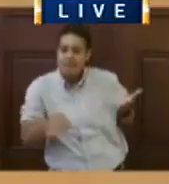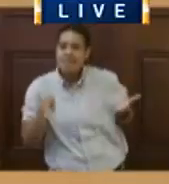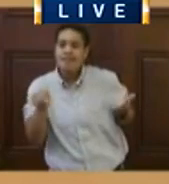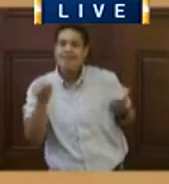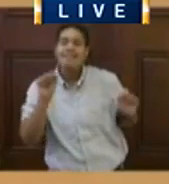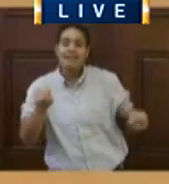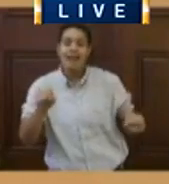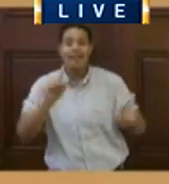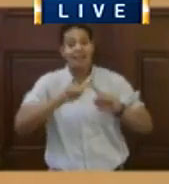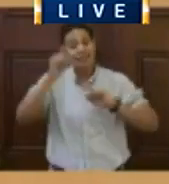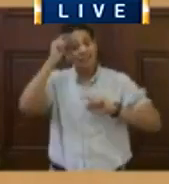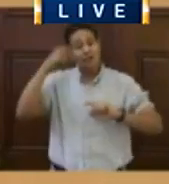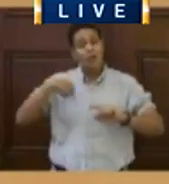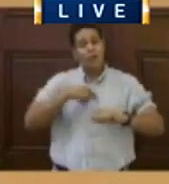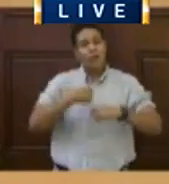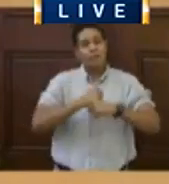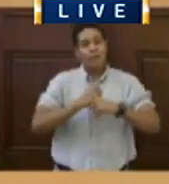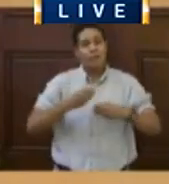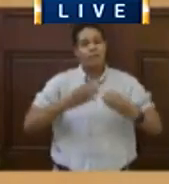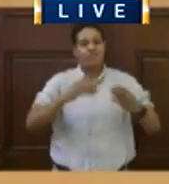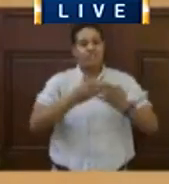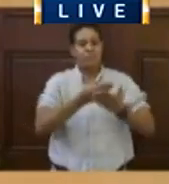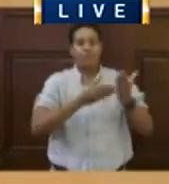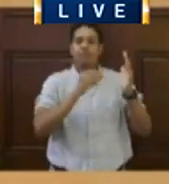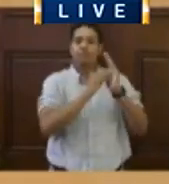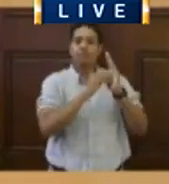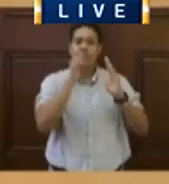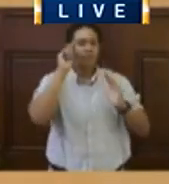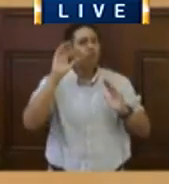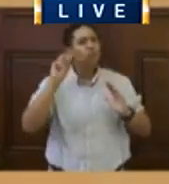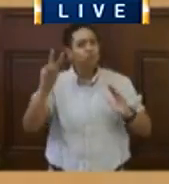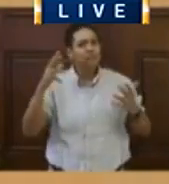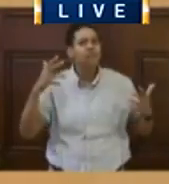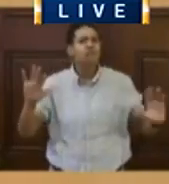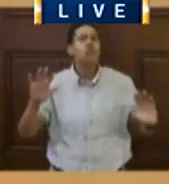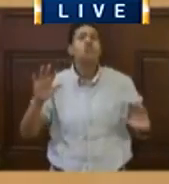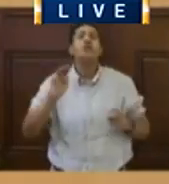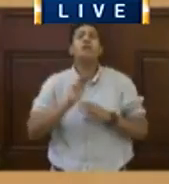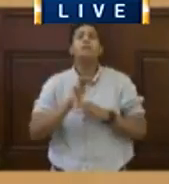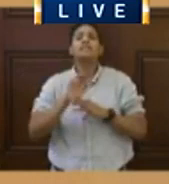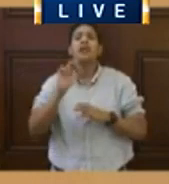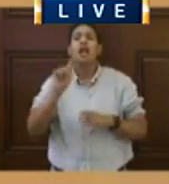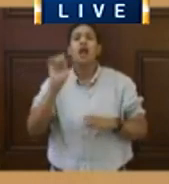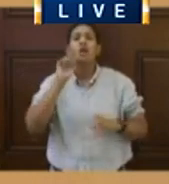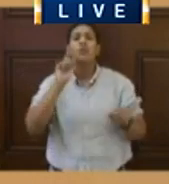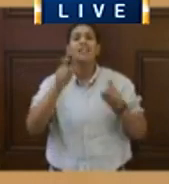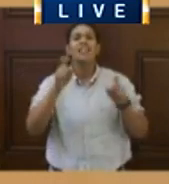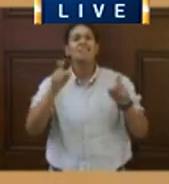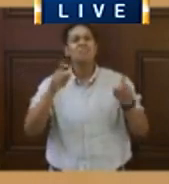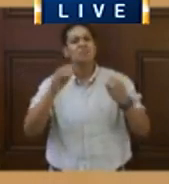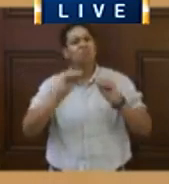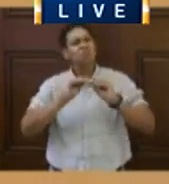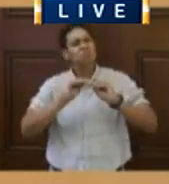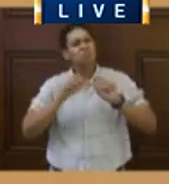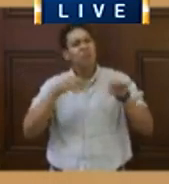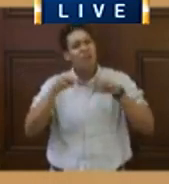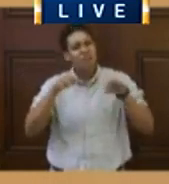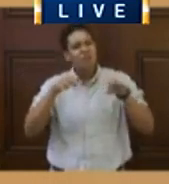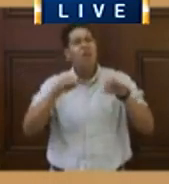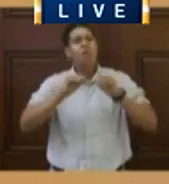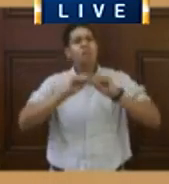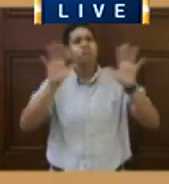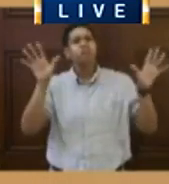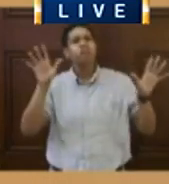made provisions in that budget. And Minister Clark will give you an overview and some insights into the government's